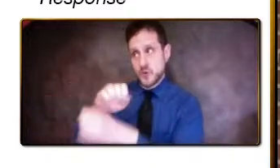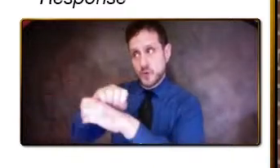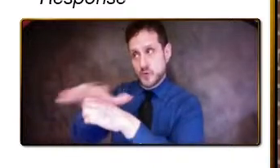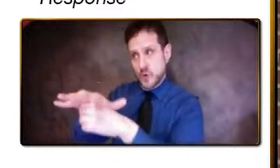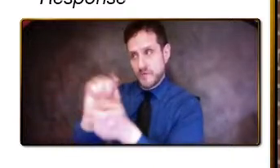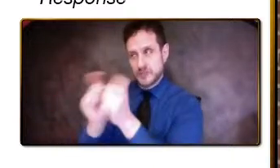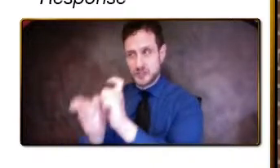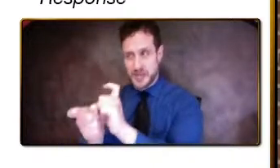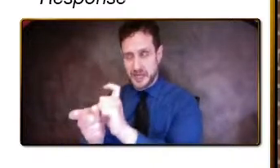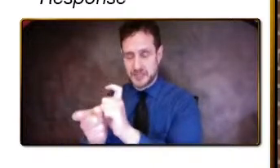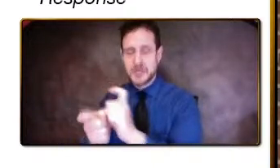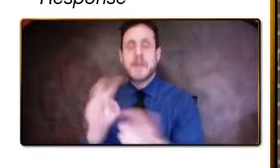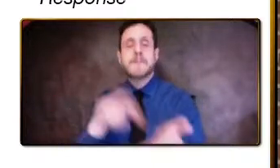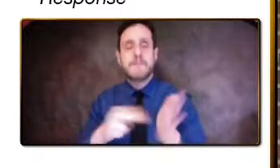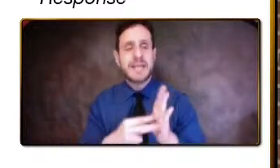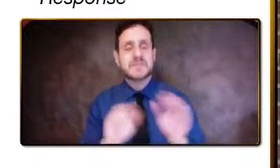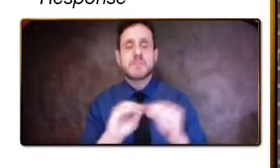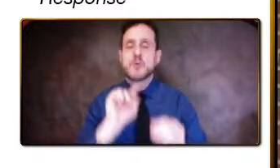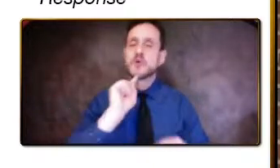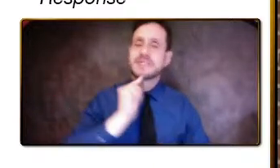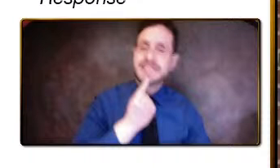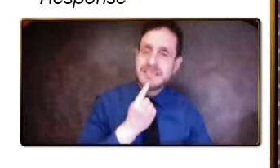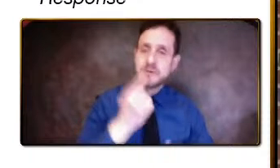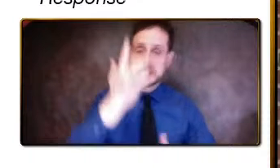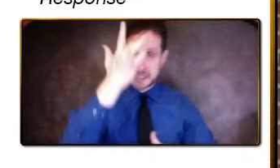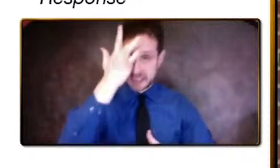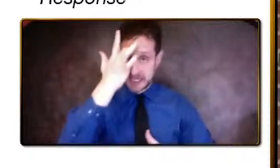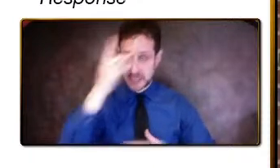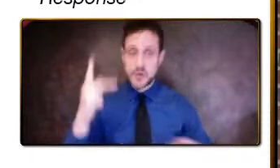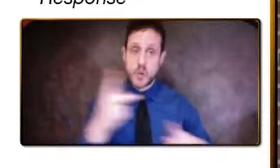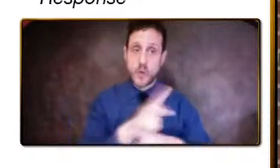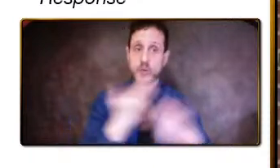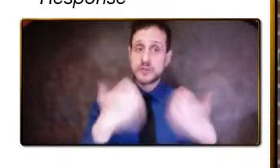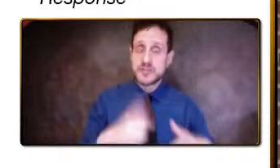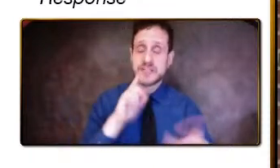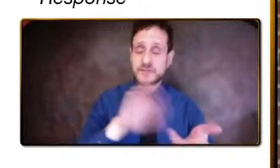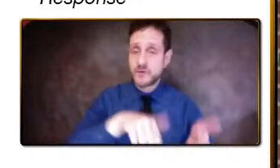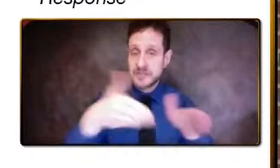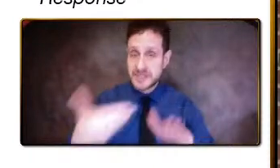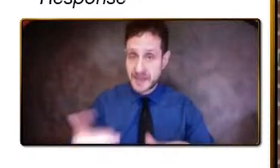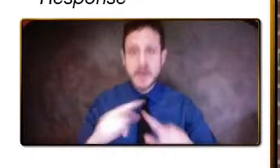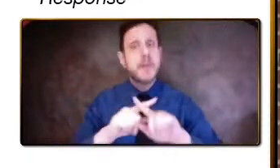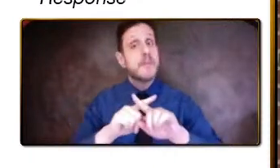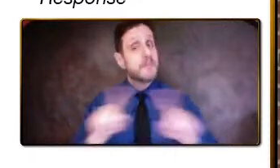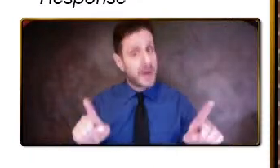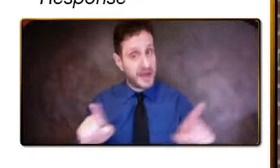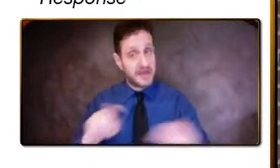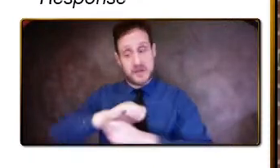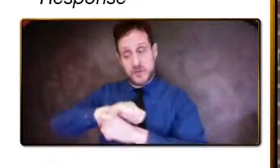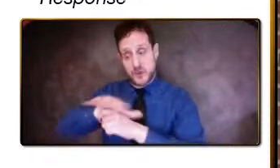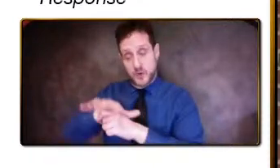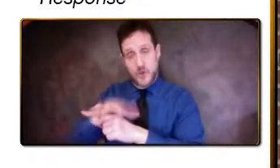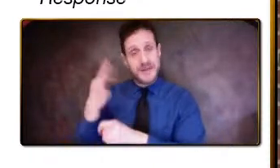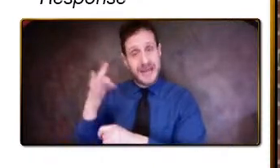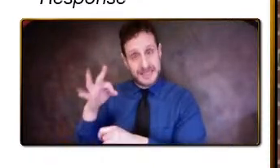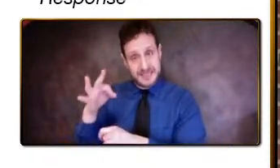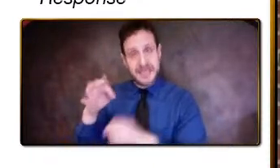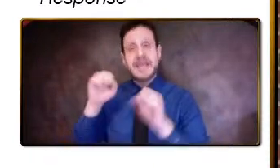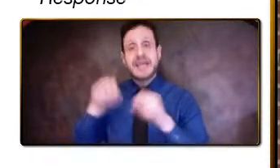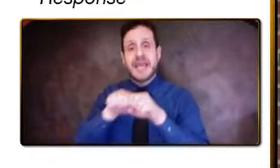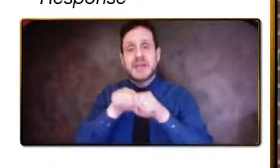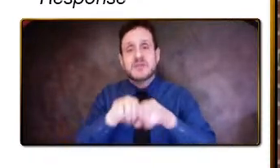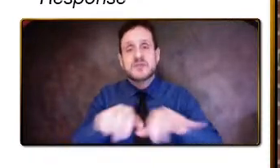severe disease or more death, early studies do show that this variant spreads easier and